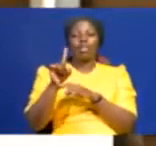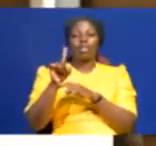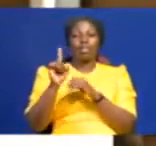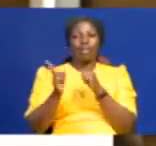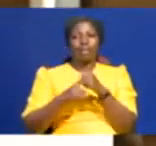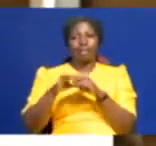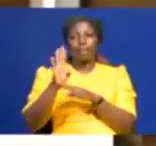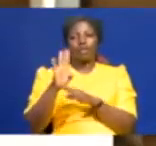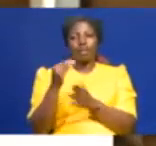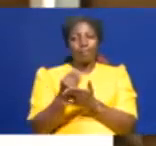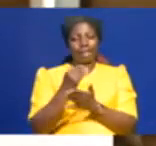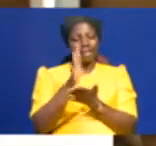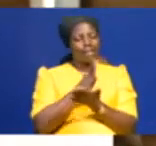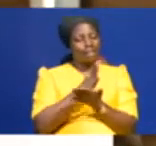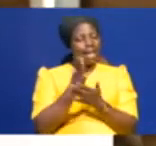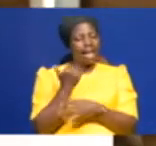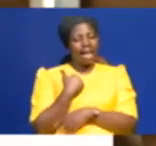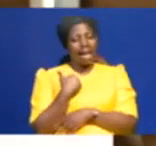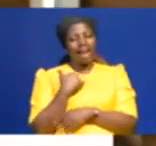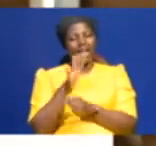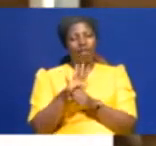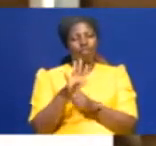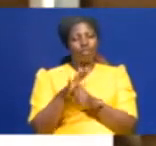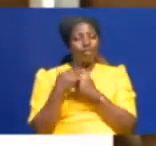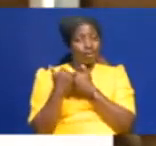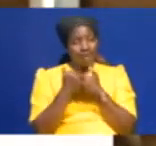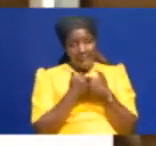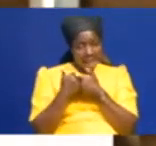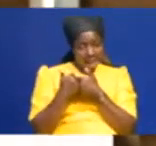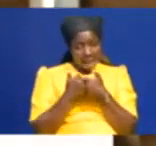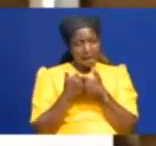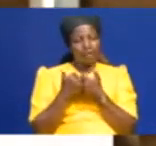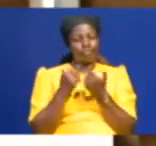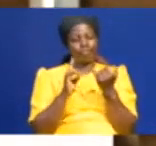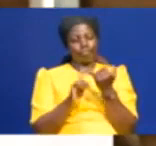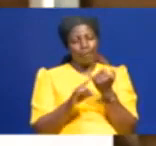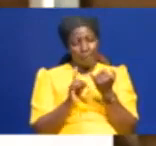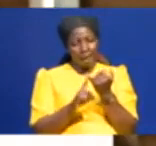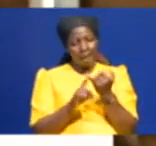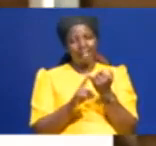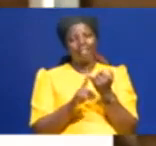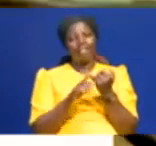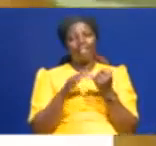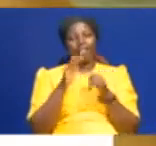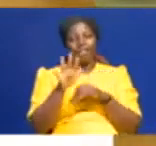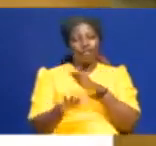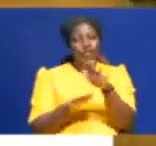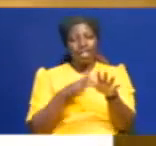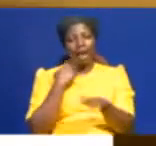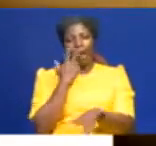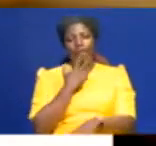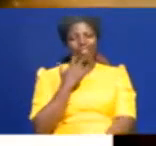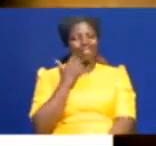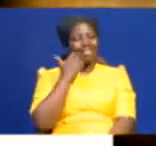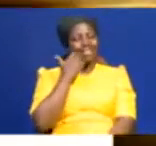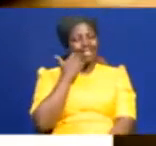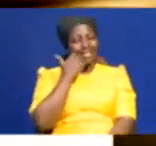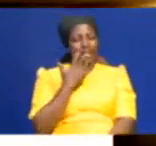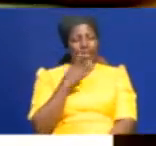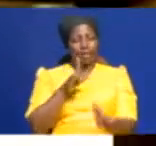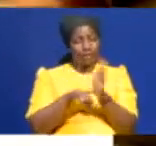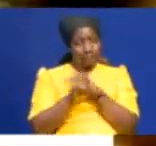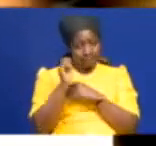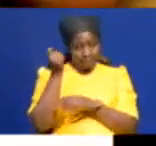shillings. The sector has, however, been faced with a myriad of challenges, key among them the foot and mouth disease. In